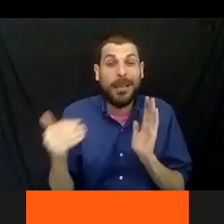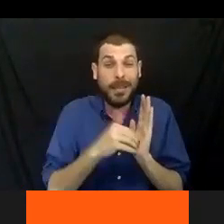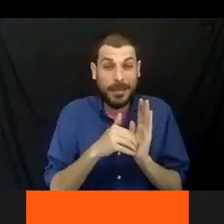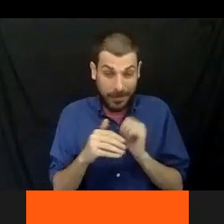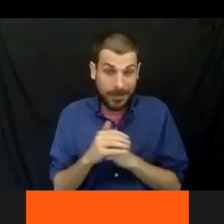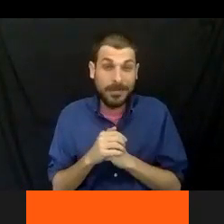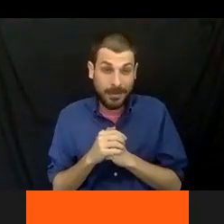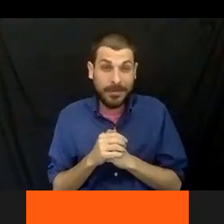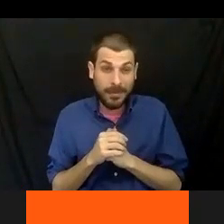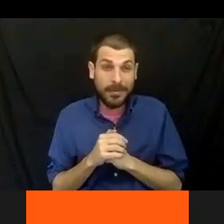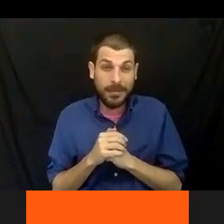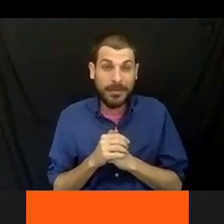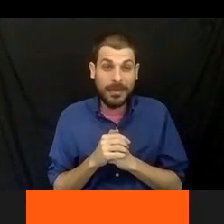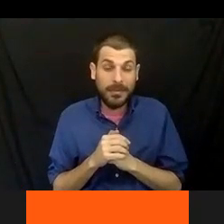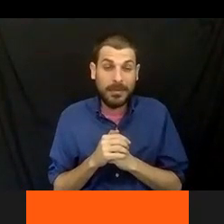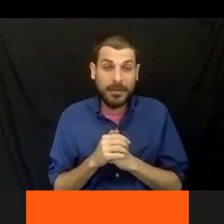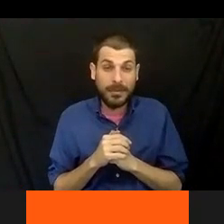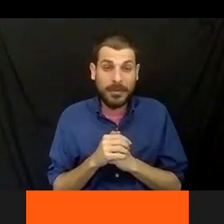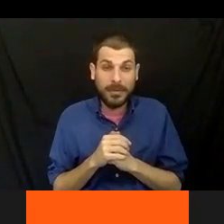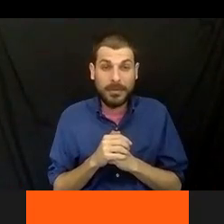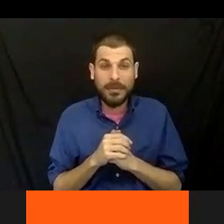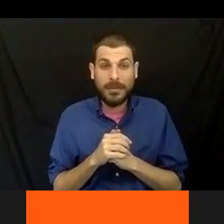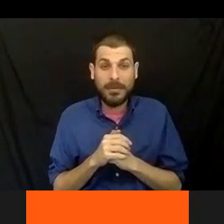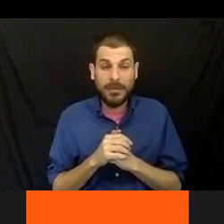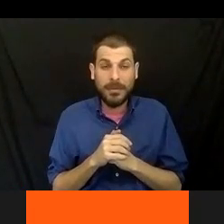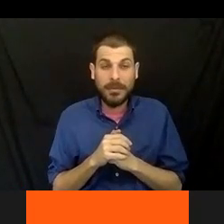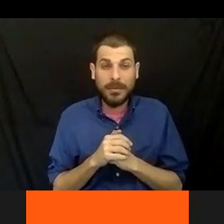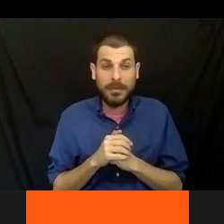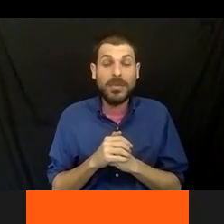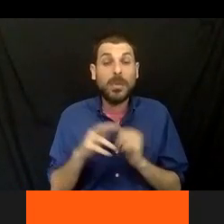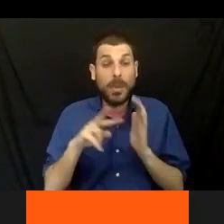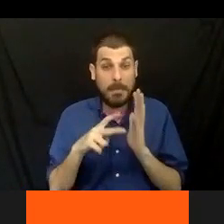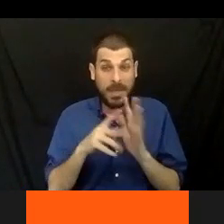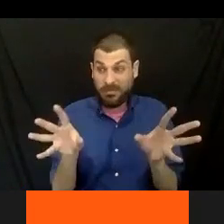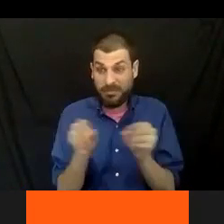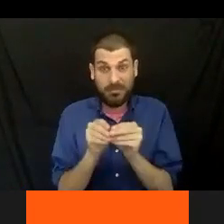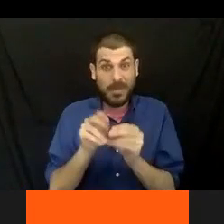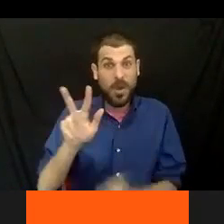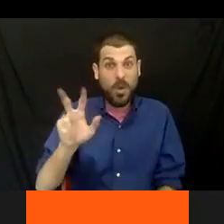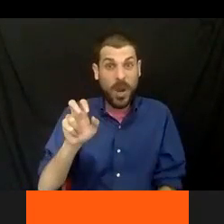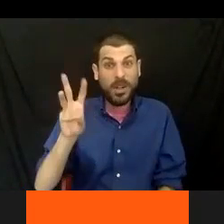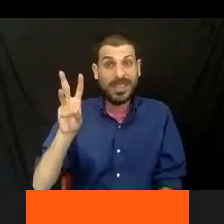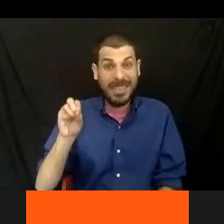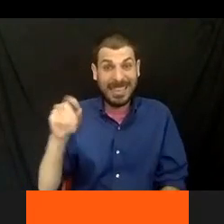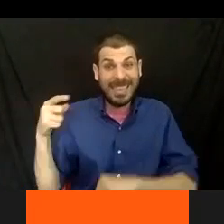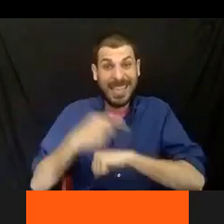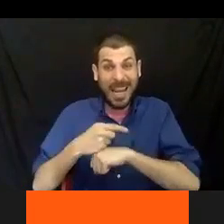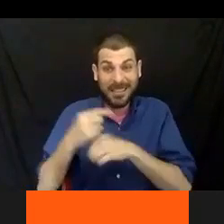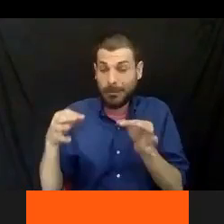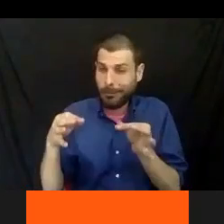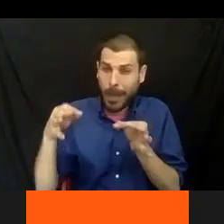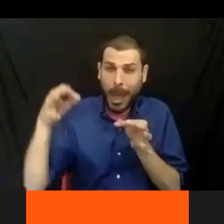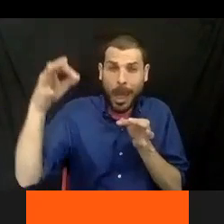on the circumstances, you may well be entitled to up to 360 days of forbearance. And again, that